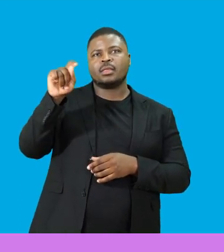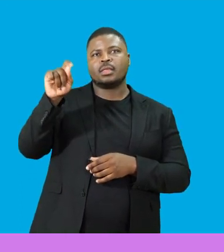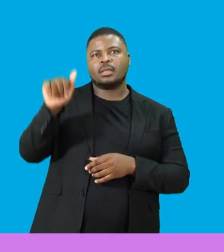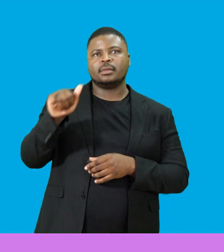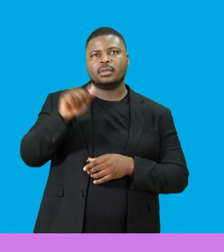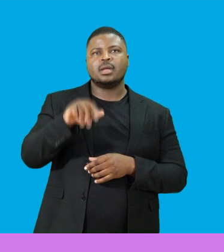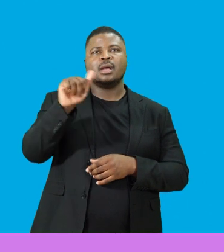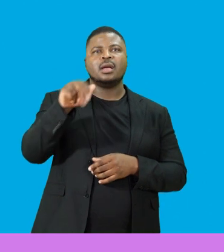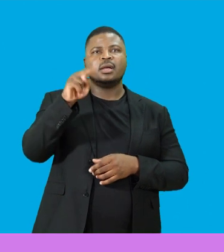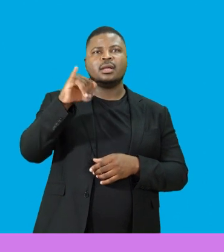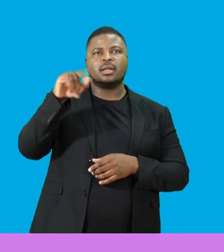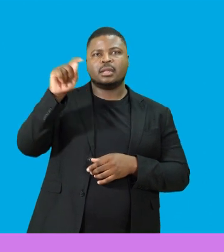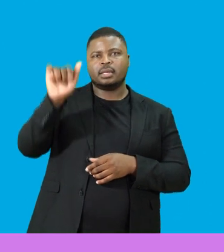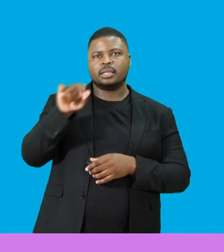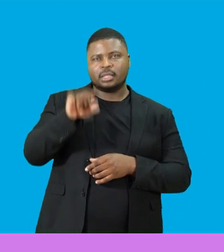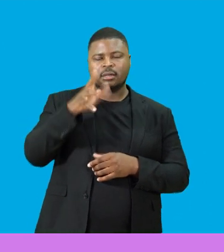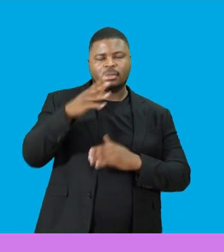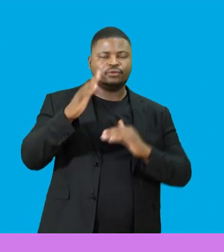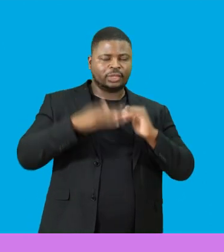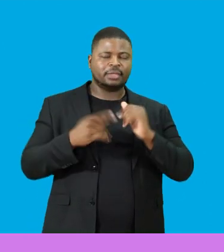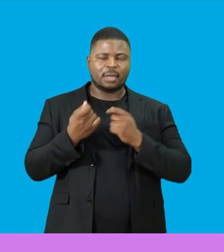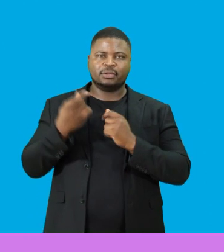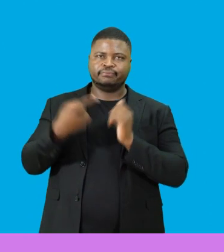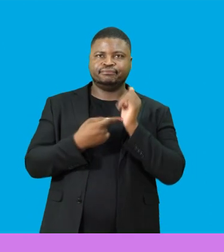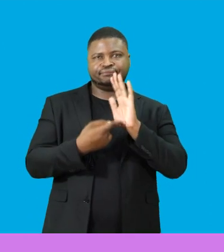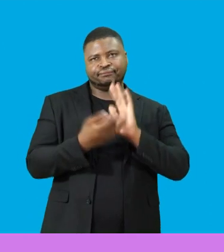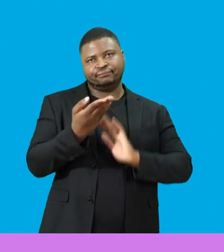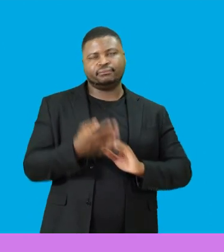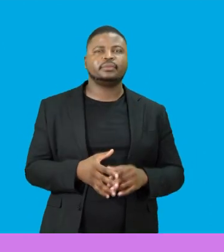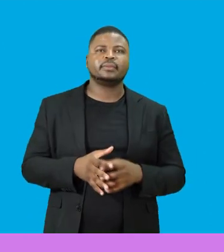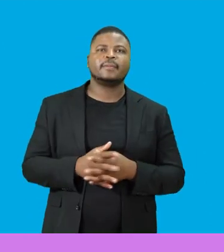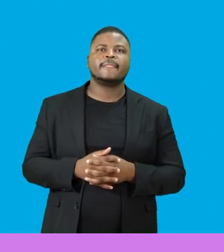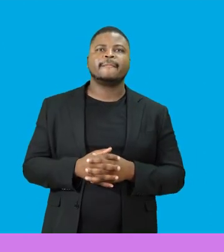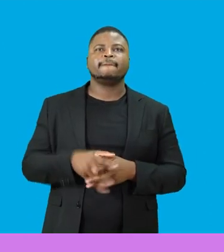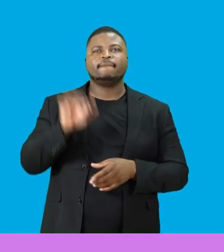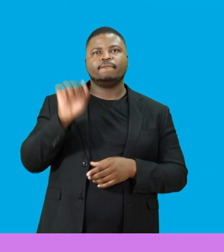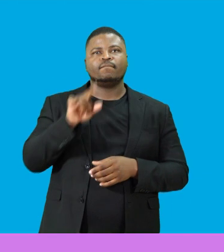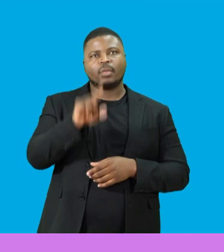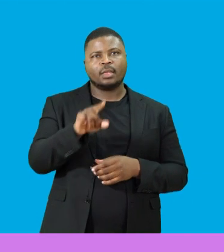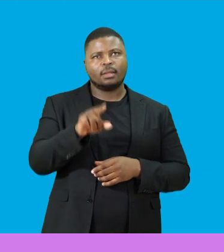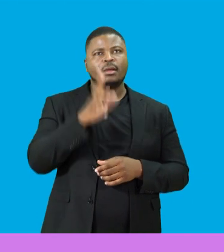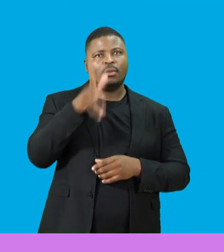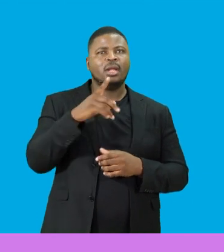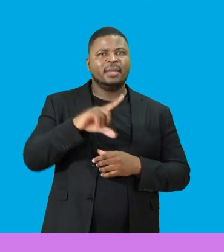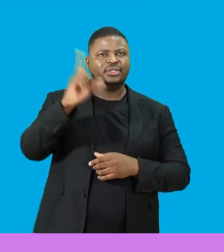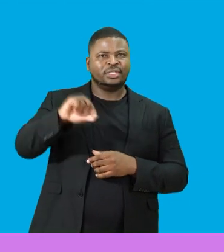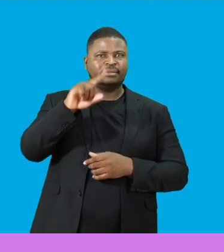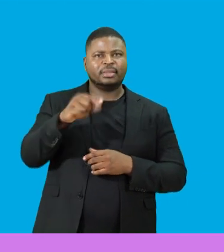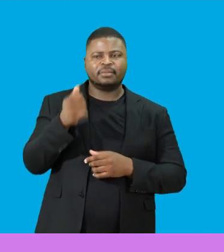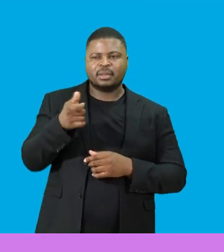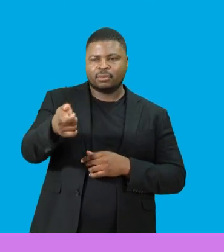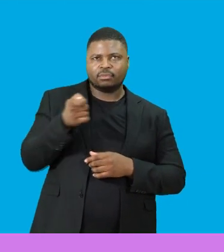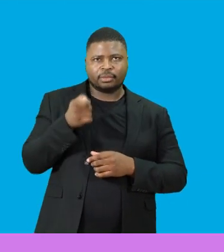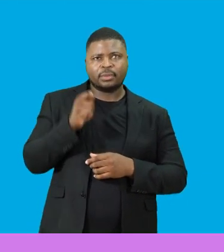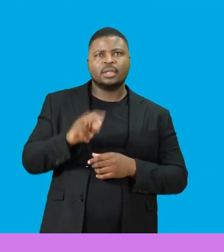for withdrawing 750 at another bank's ATM. Question 2B, would it be cheaper for Anita